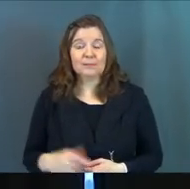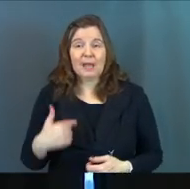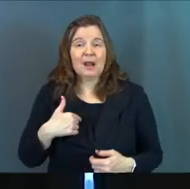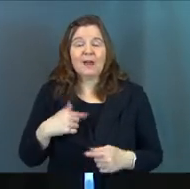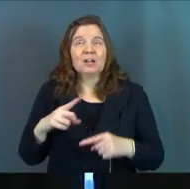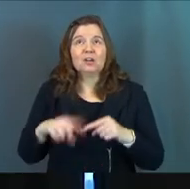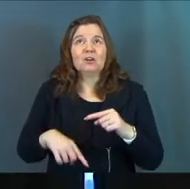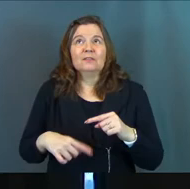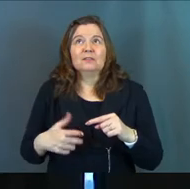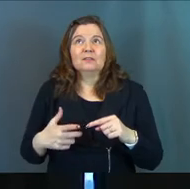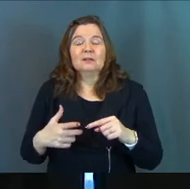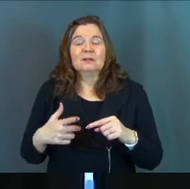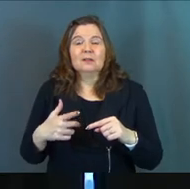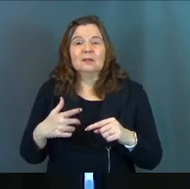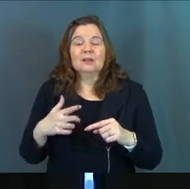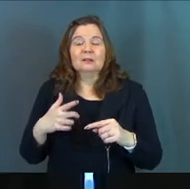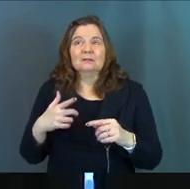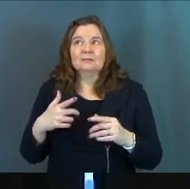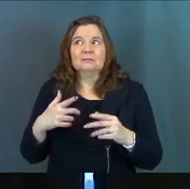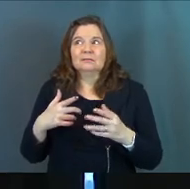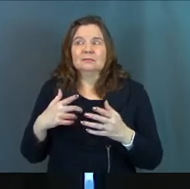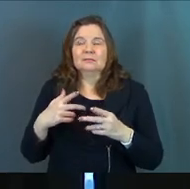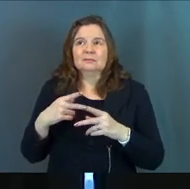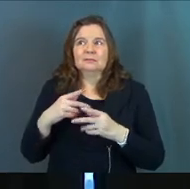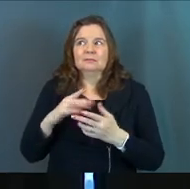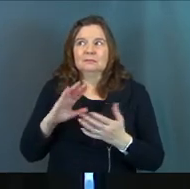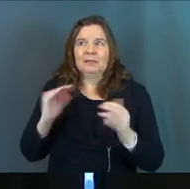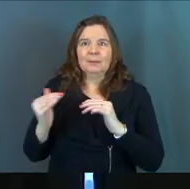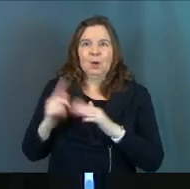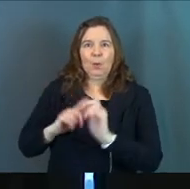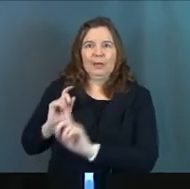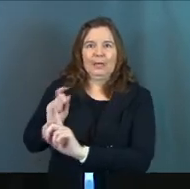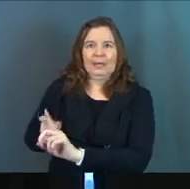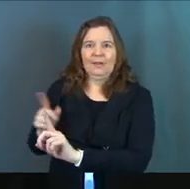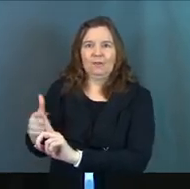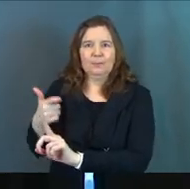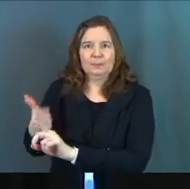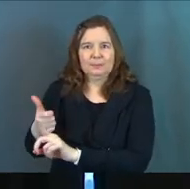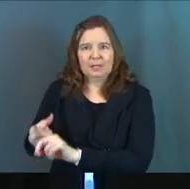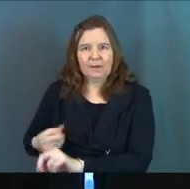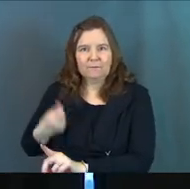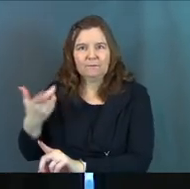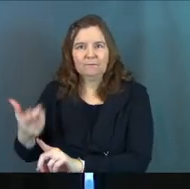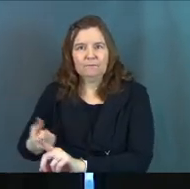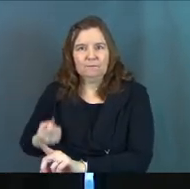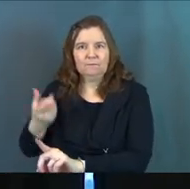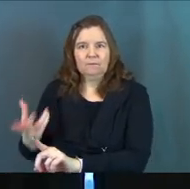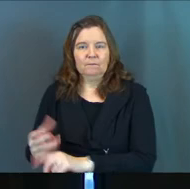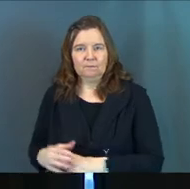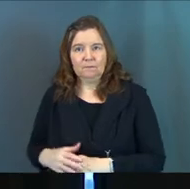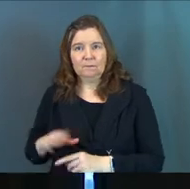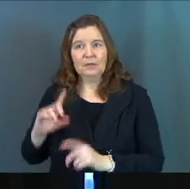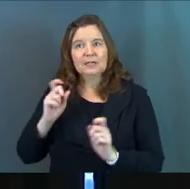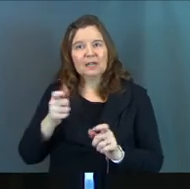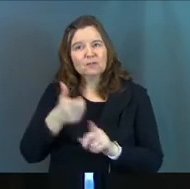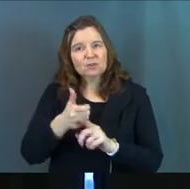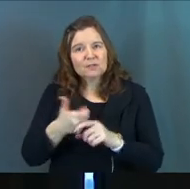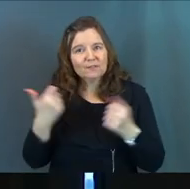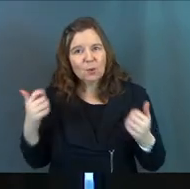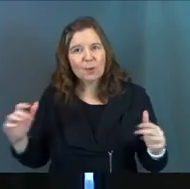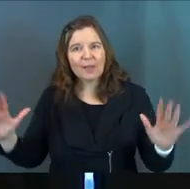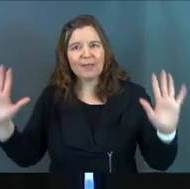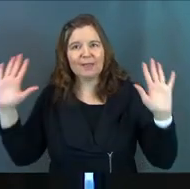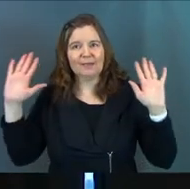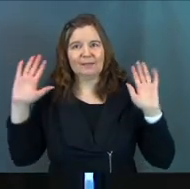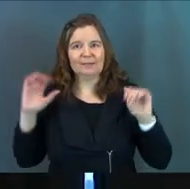I mean, I couldn't even quantify what he gave out of himself. Give yourself